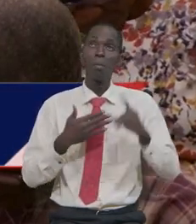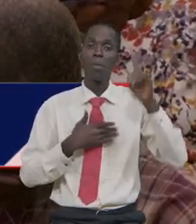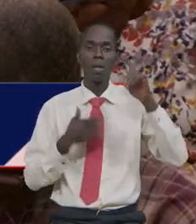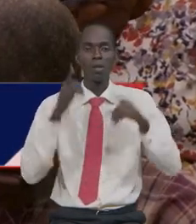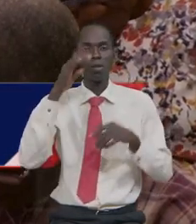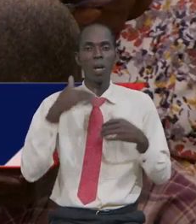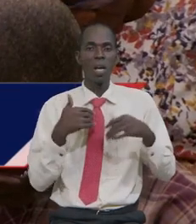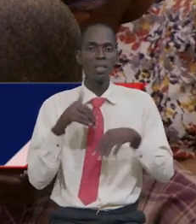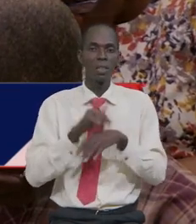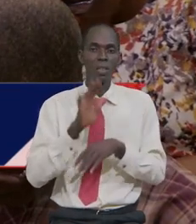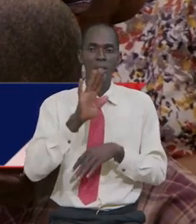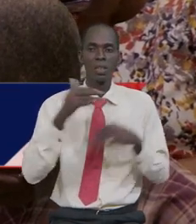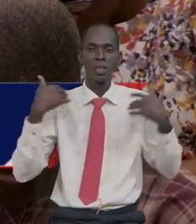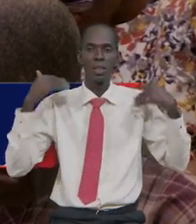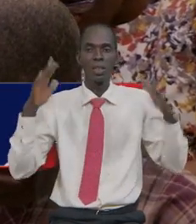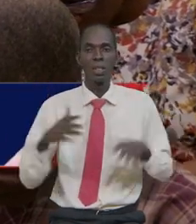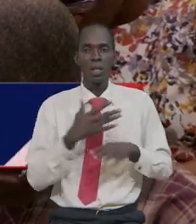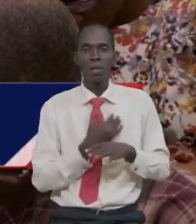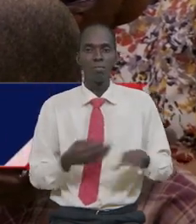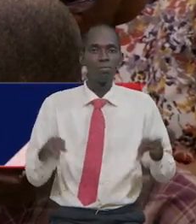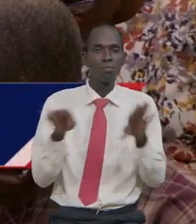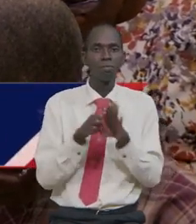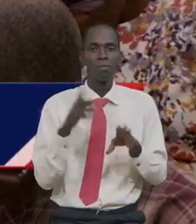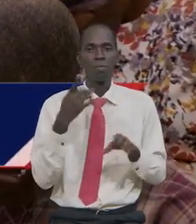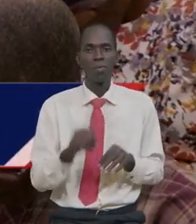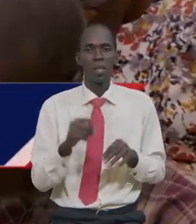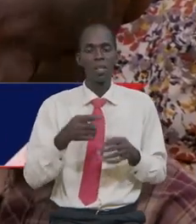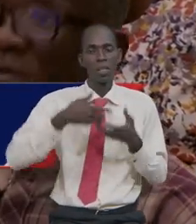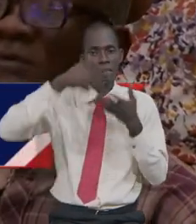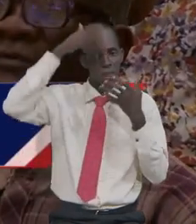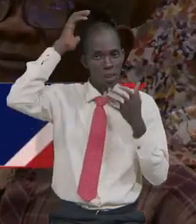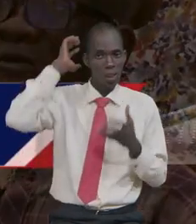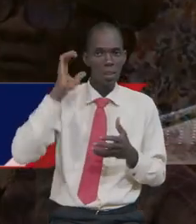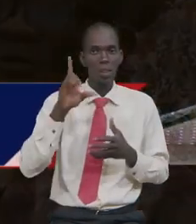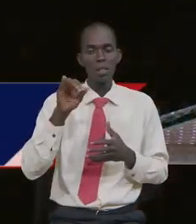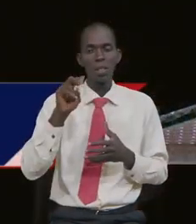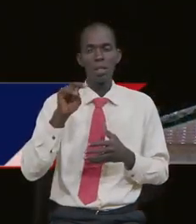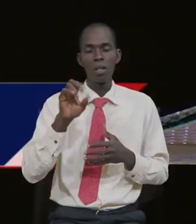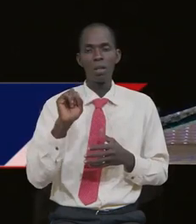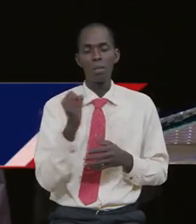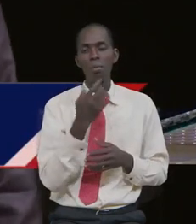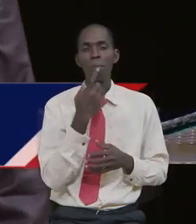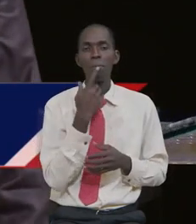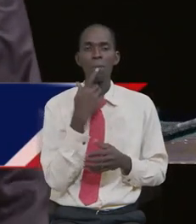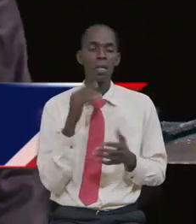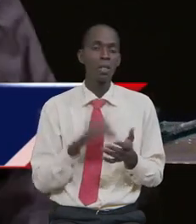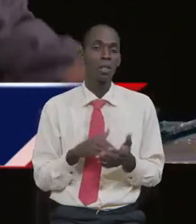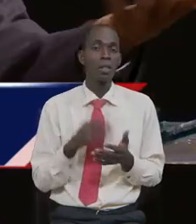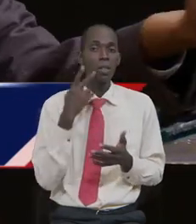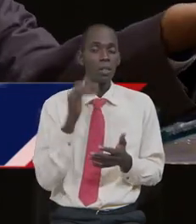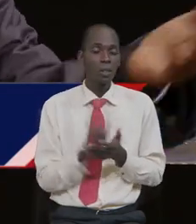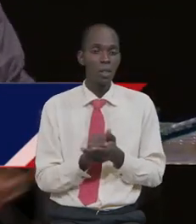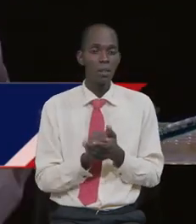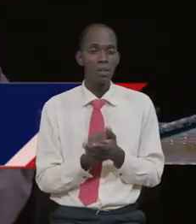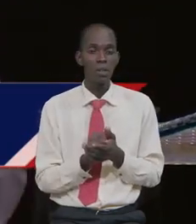angel, and he has shut the lion's mouths again. Understand? Fire was created by God. The